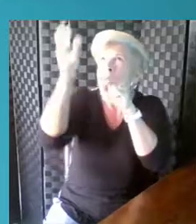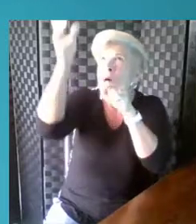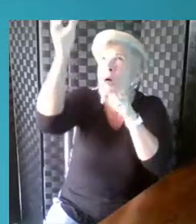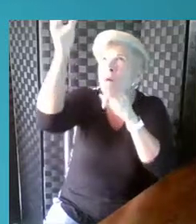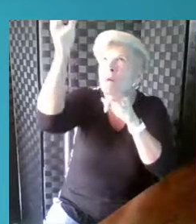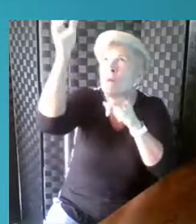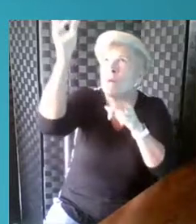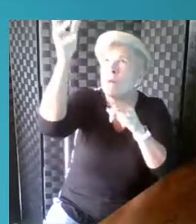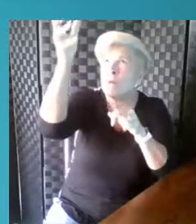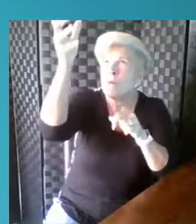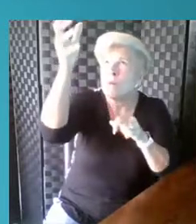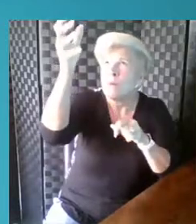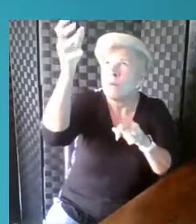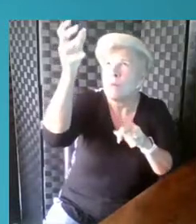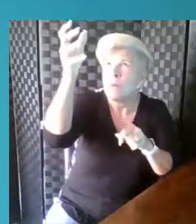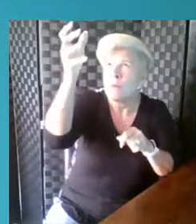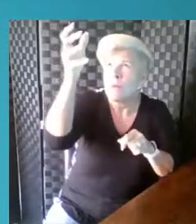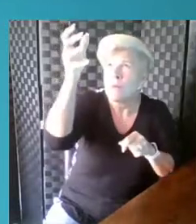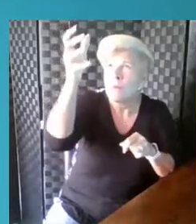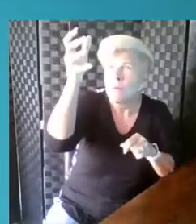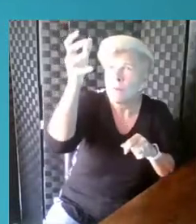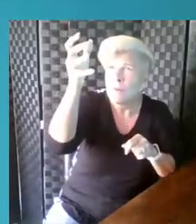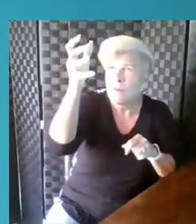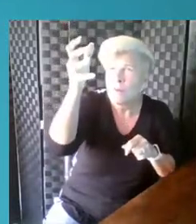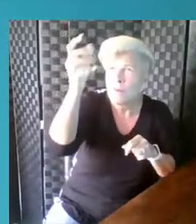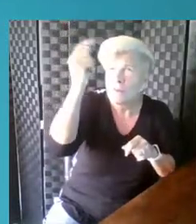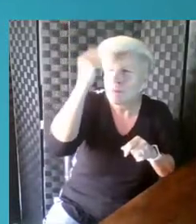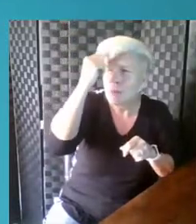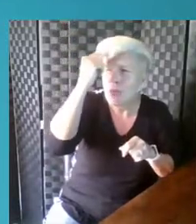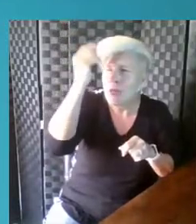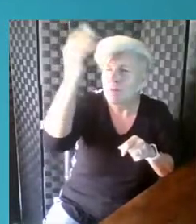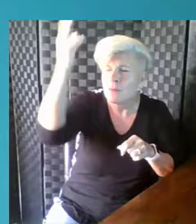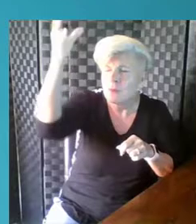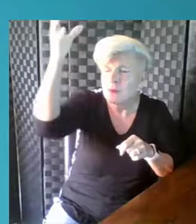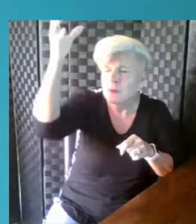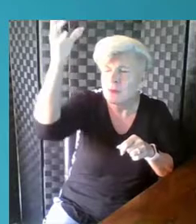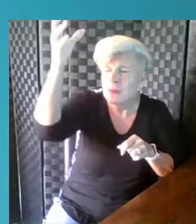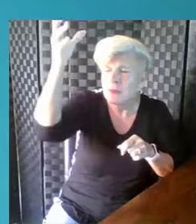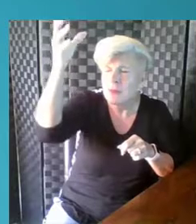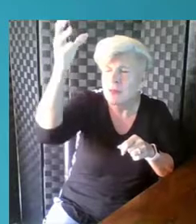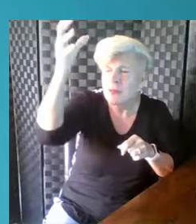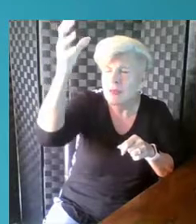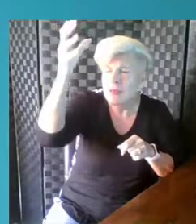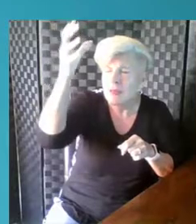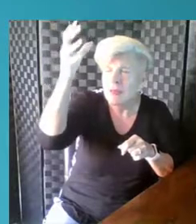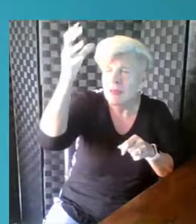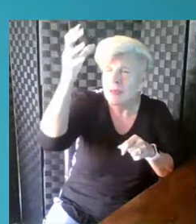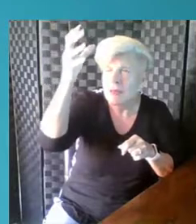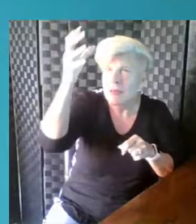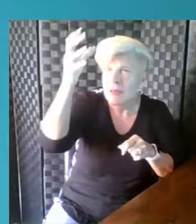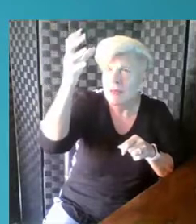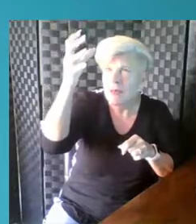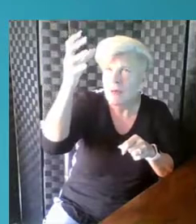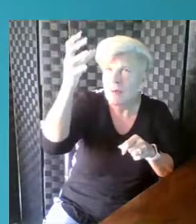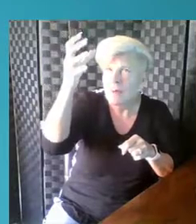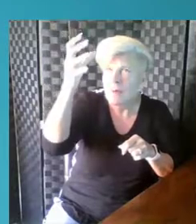become easier to bring it down in your mind as it gets closer to you. Keep bringing it